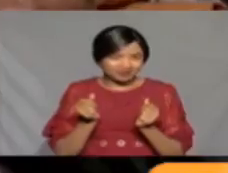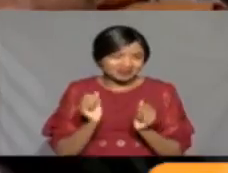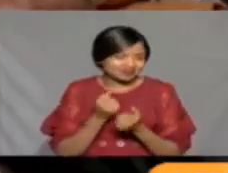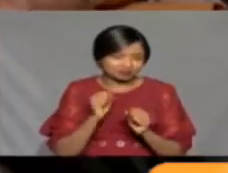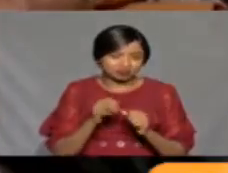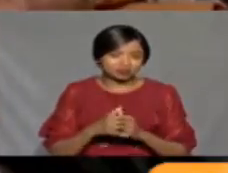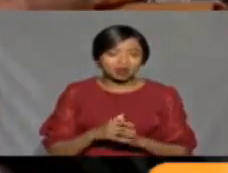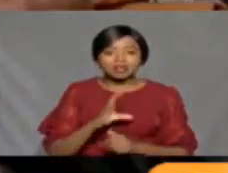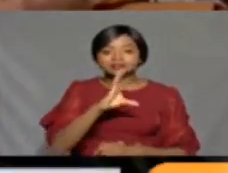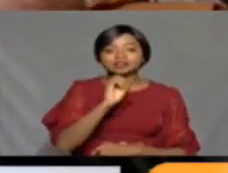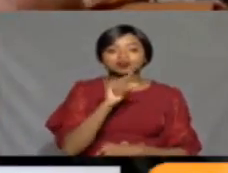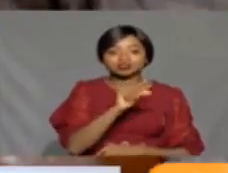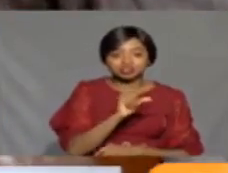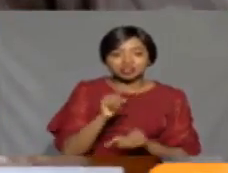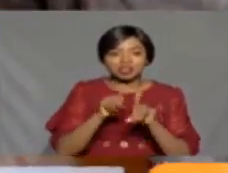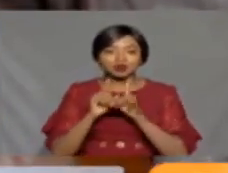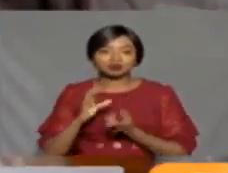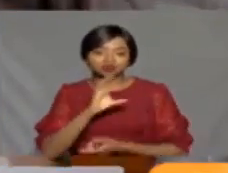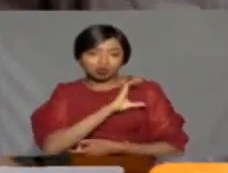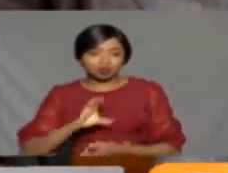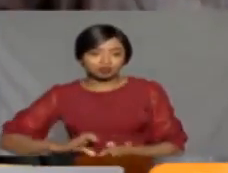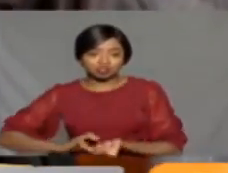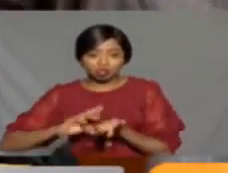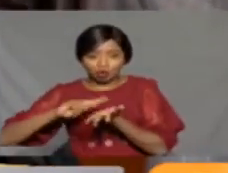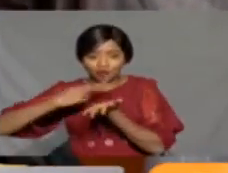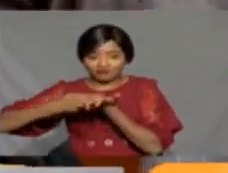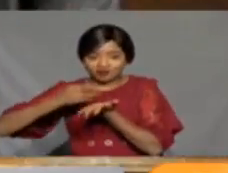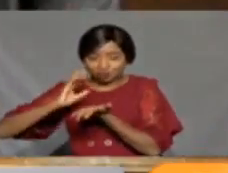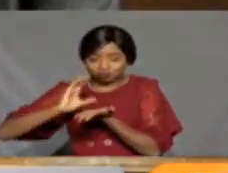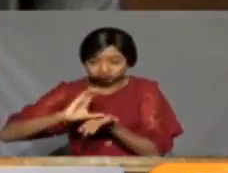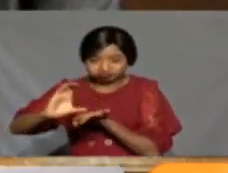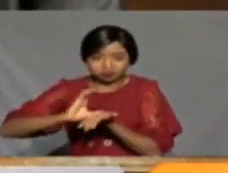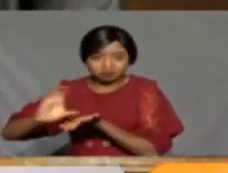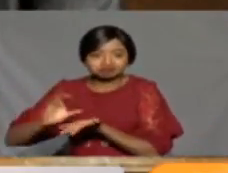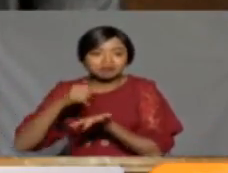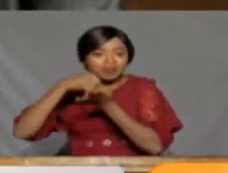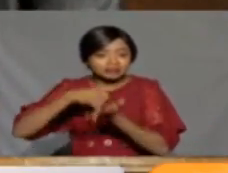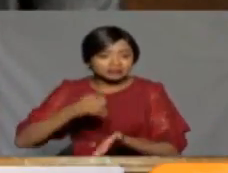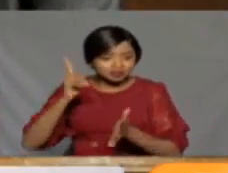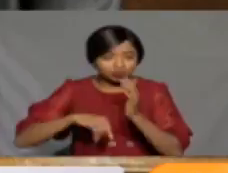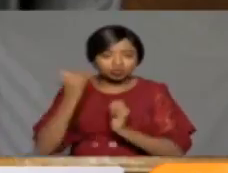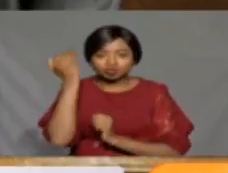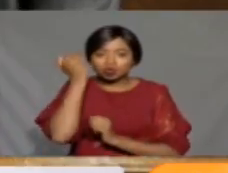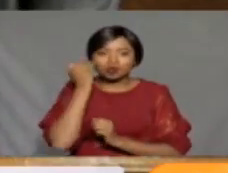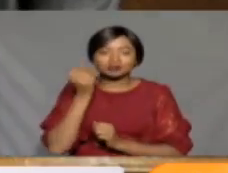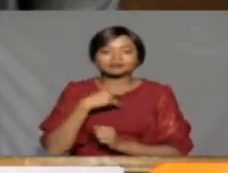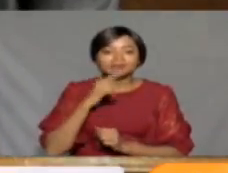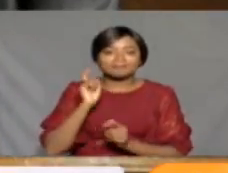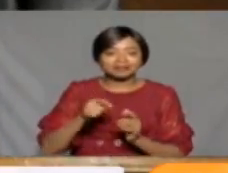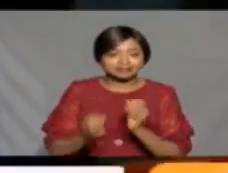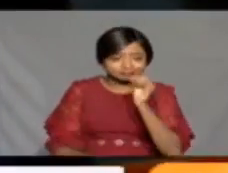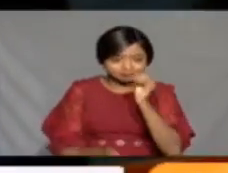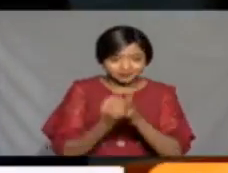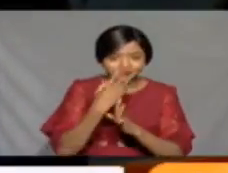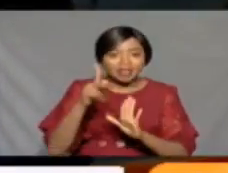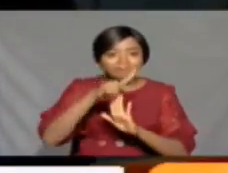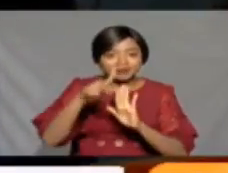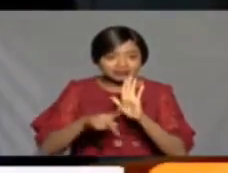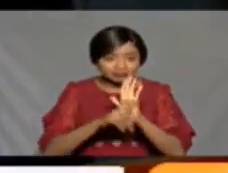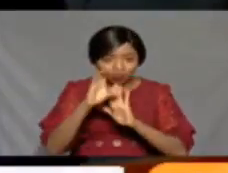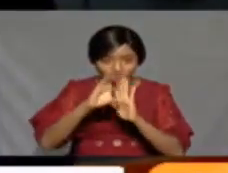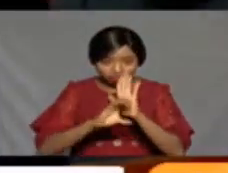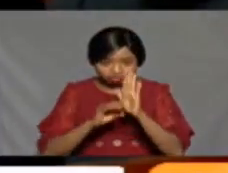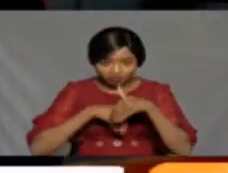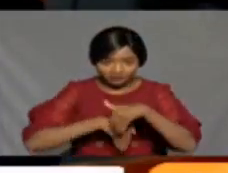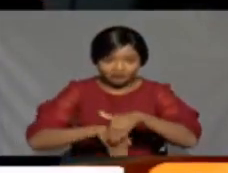The Council of Governors and Commission on Revenue Allocation insisted that the court comes up with constitutional principles that will guide the division